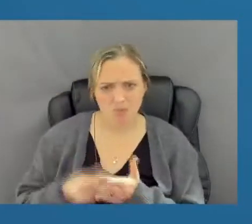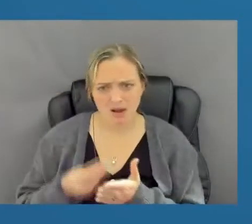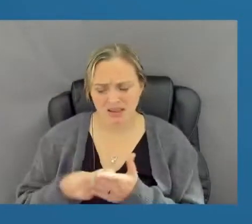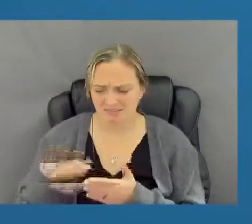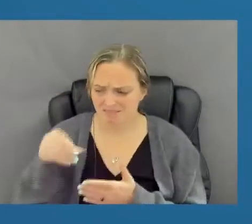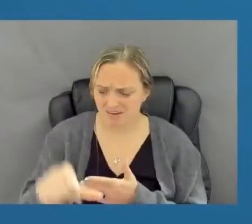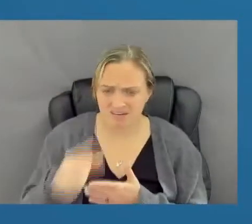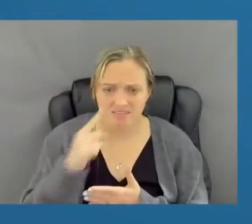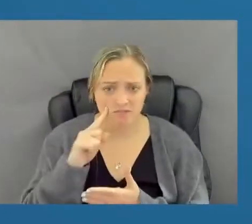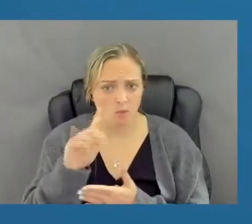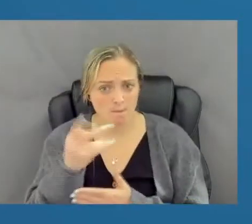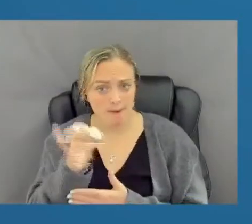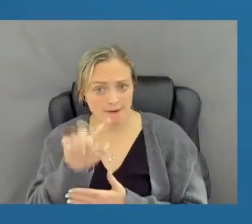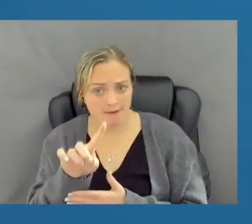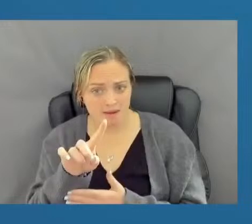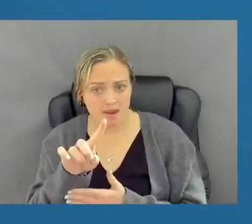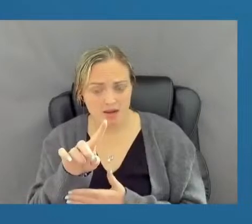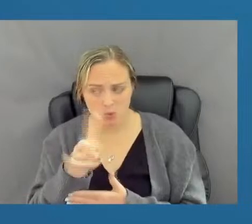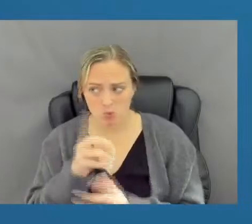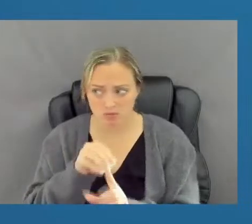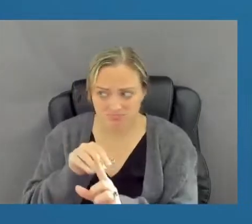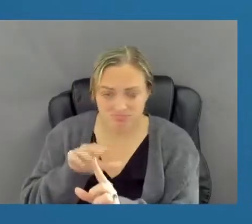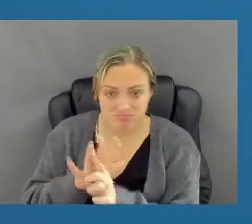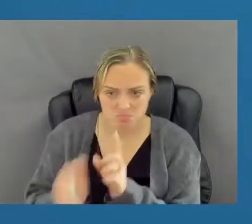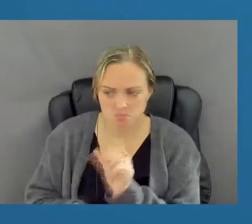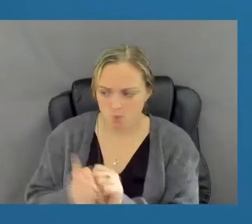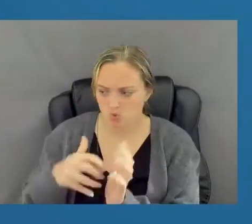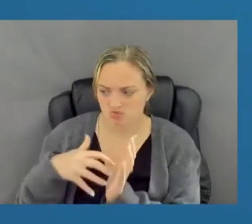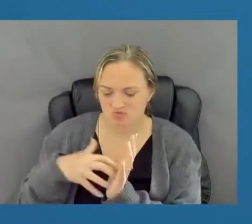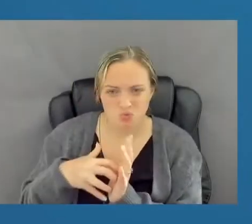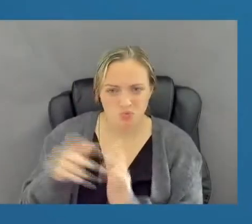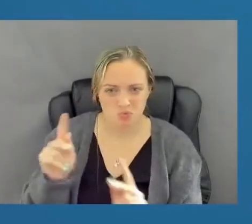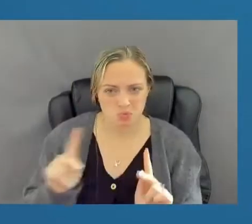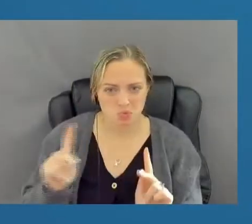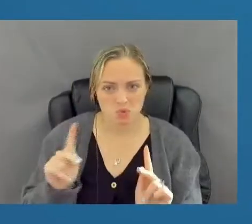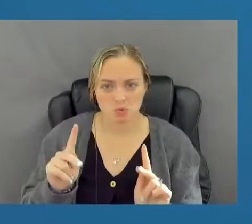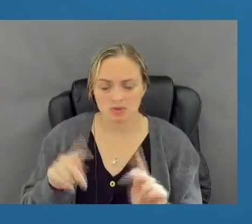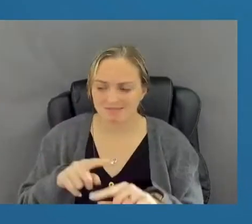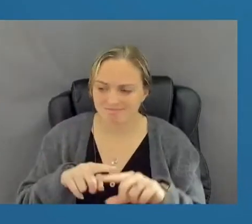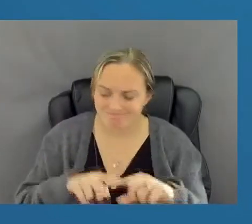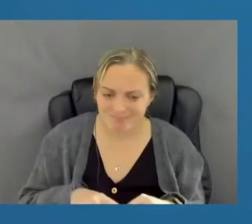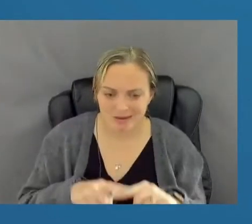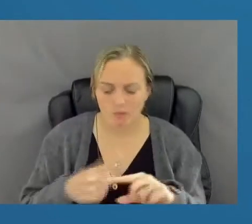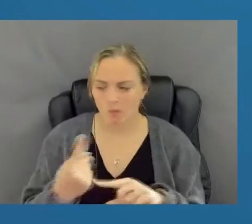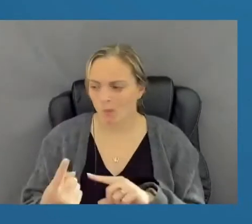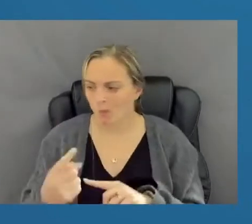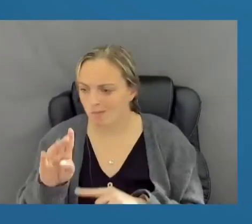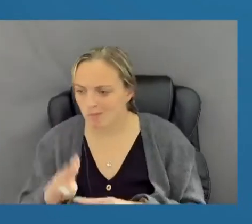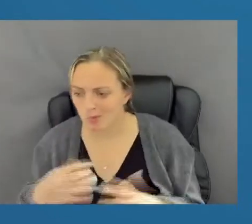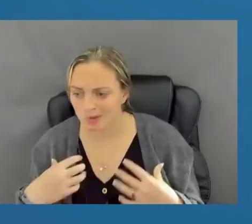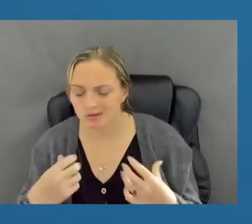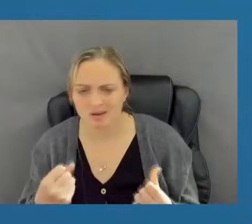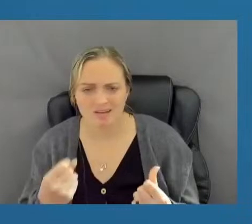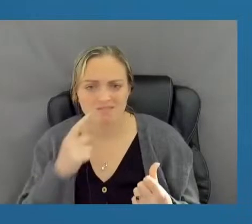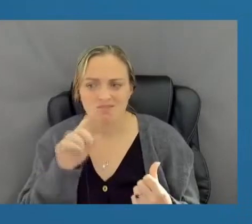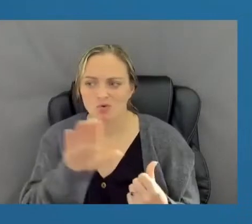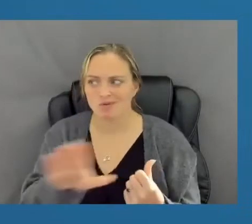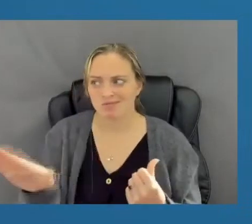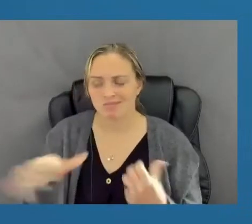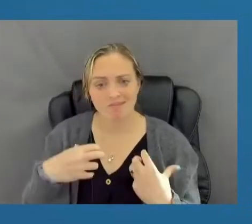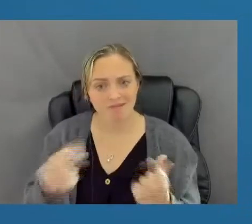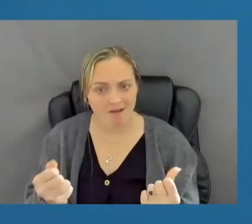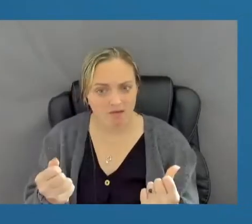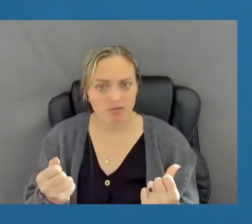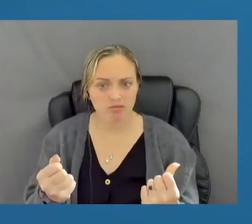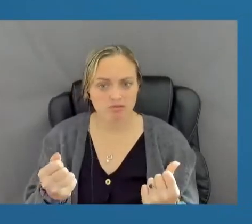significantly affect our most vulnerable, who rely on institutions like One Brooklyn Health for their well-being and